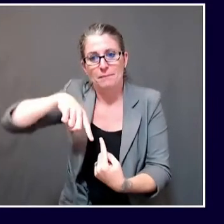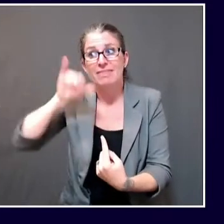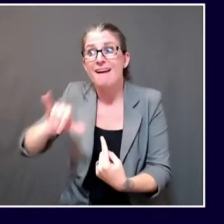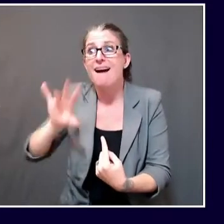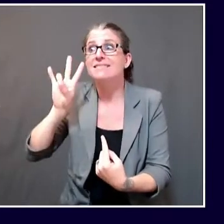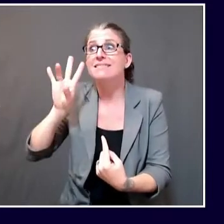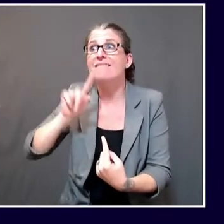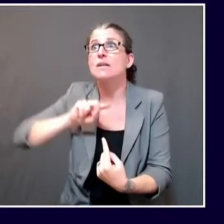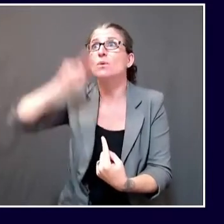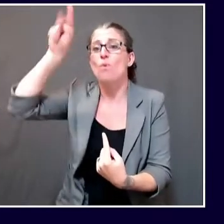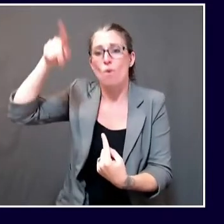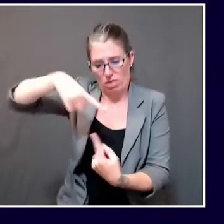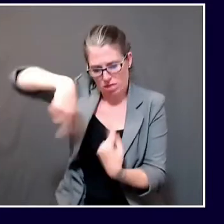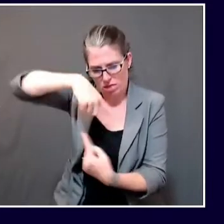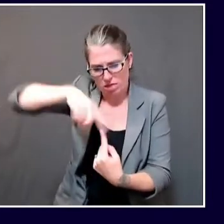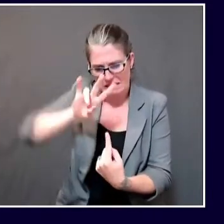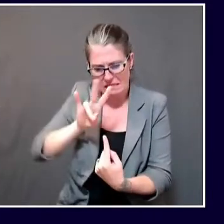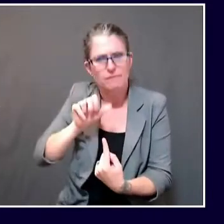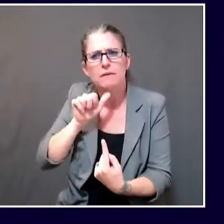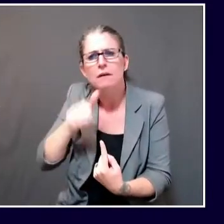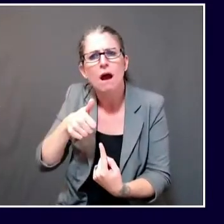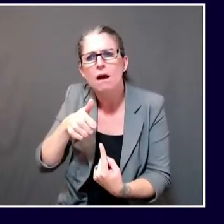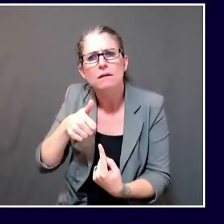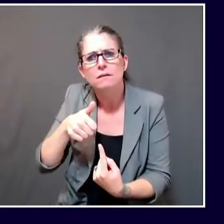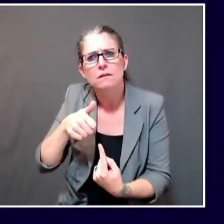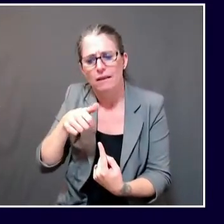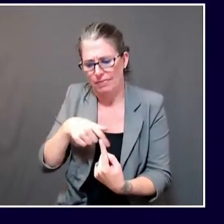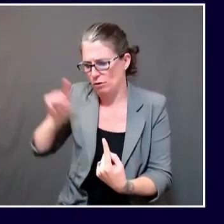other modes of transmission that might be out there.